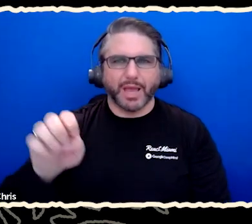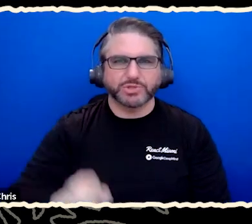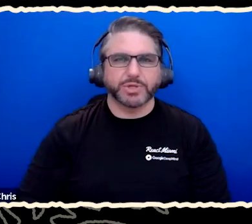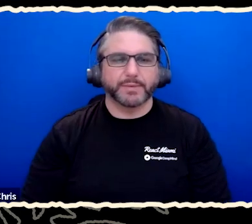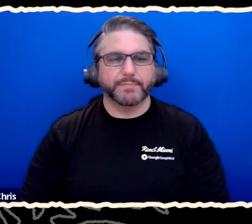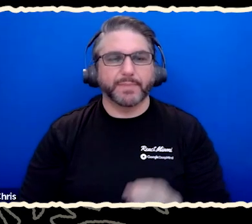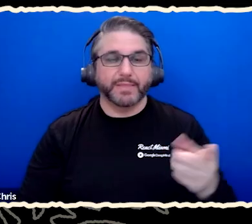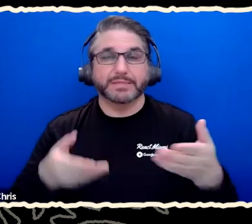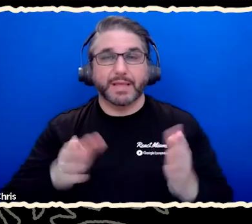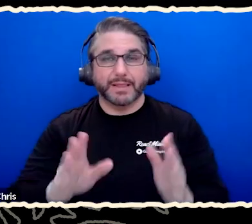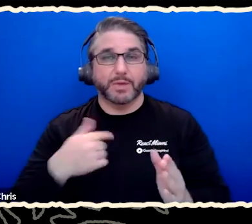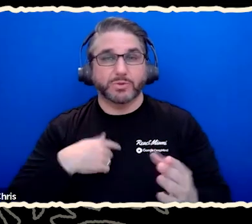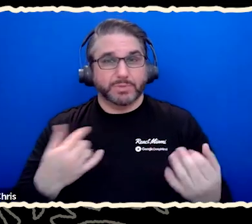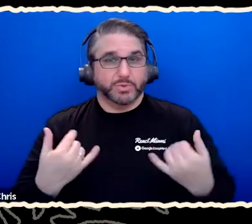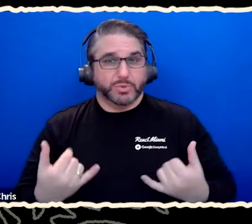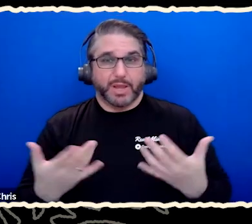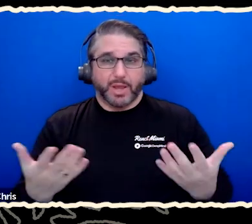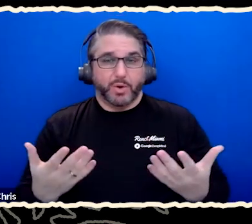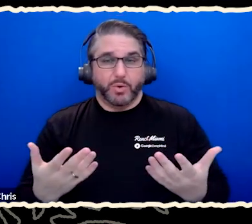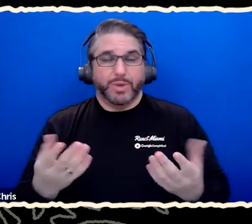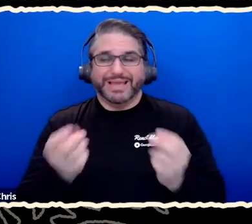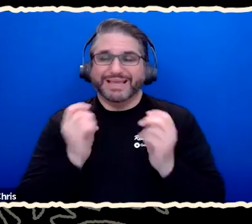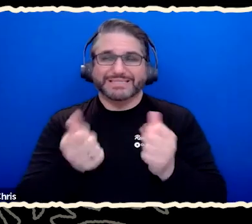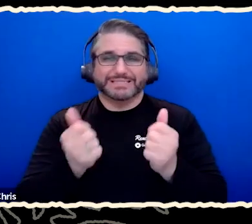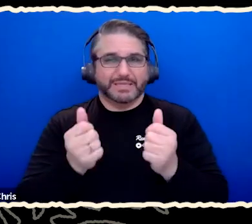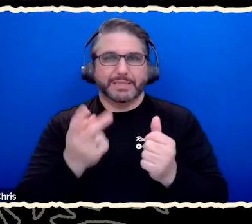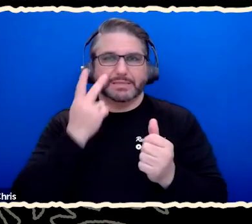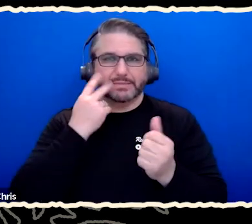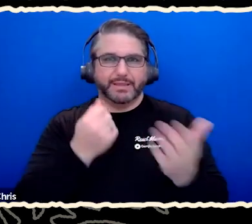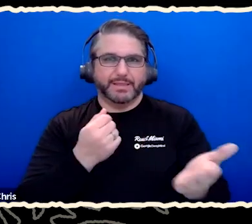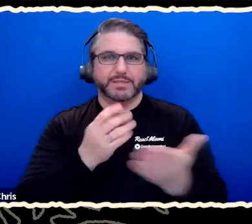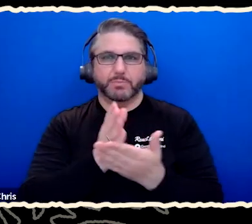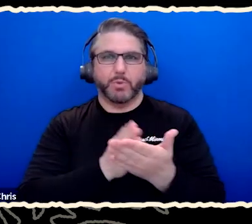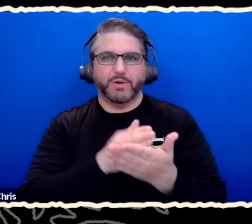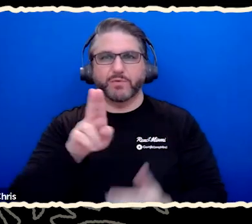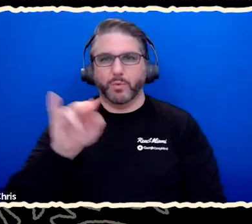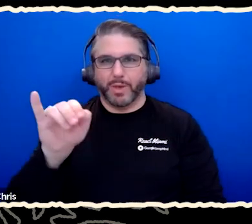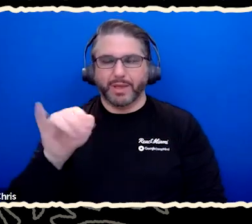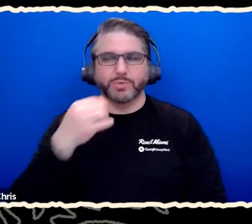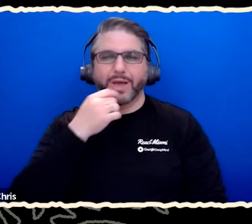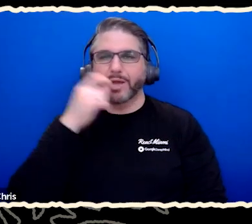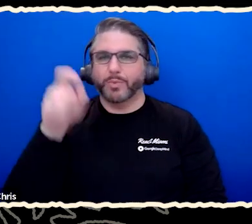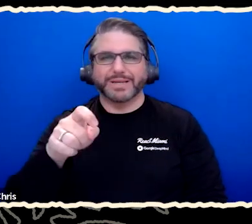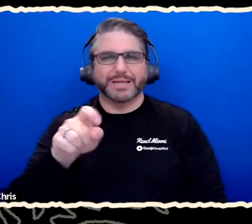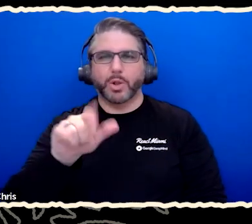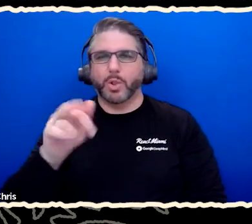now instantly see this part of the UI. So I don't even need a loading state here.